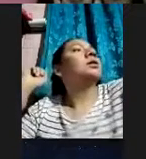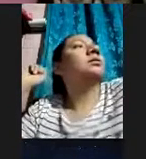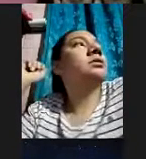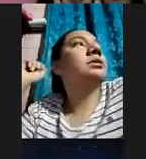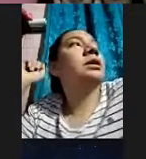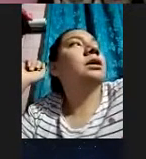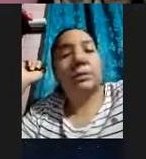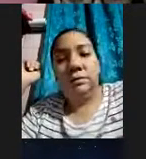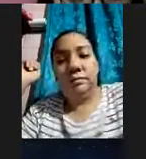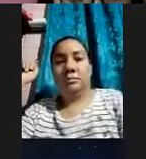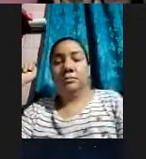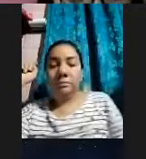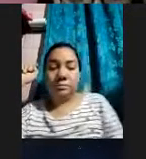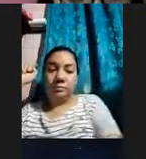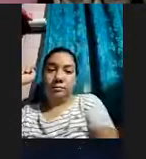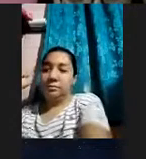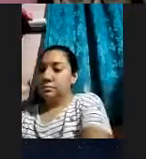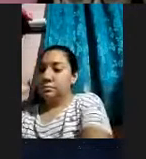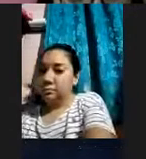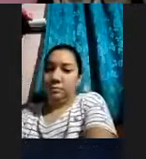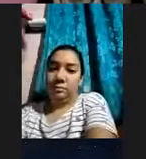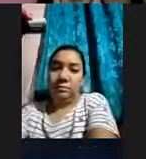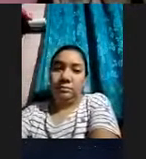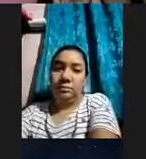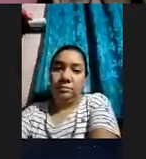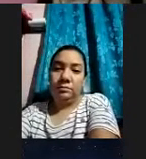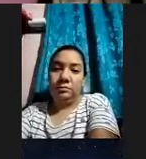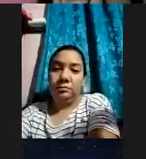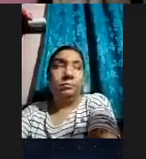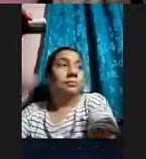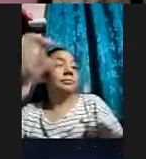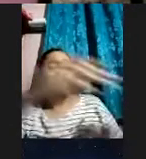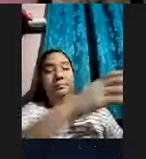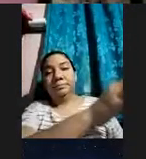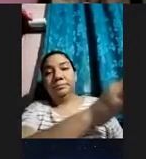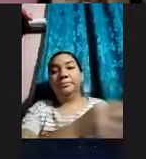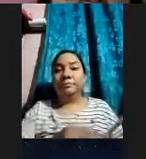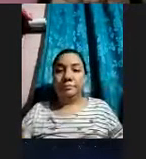Good evening, my name is Kenia, K-E.